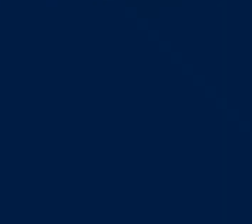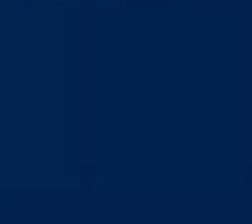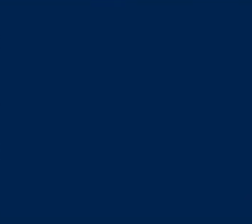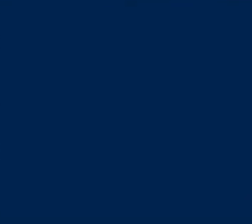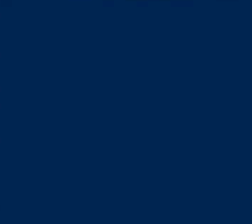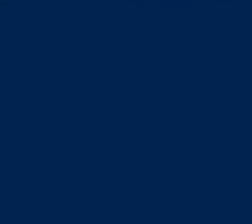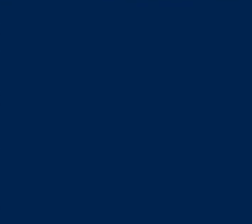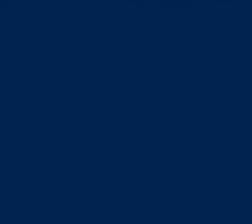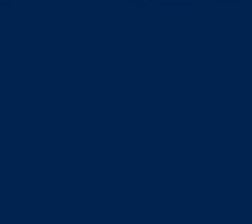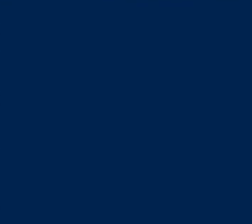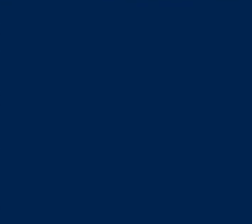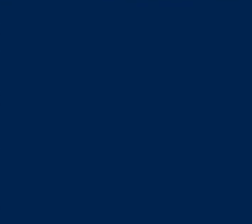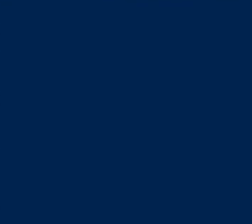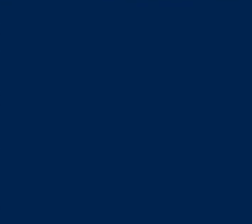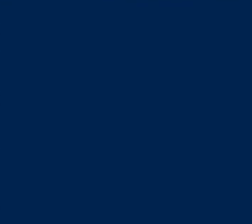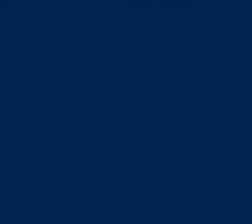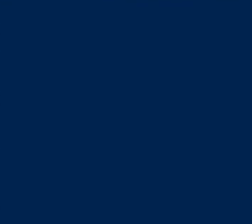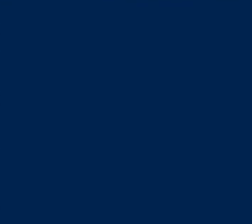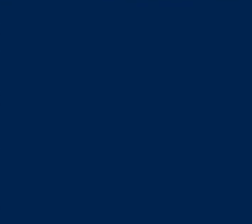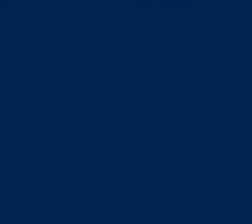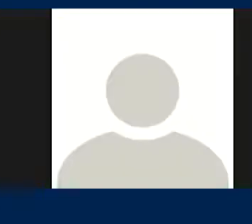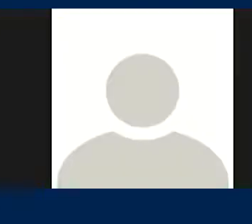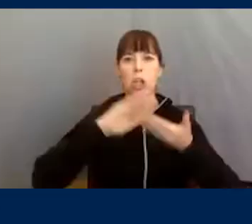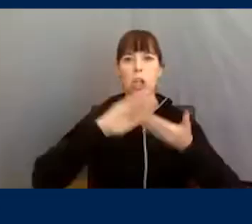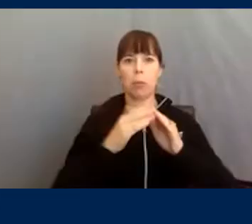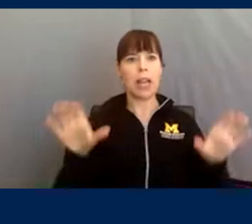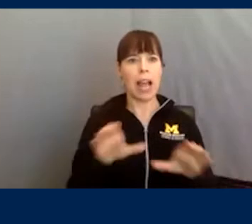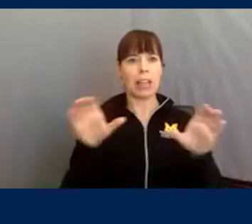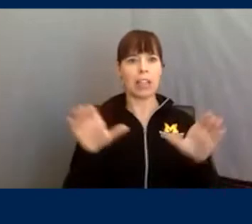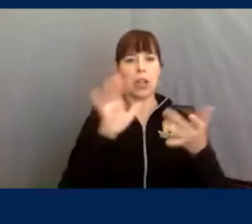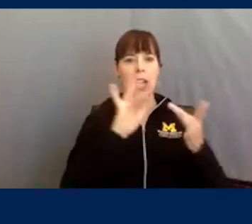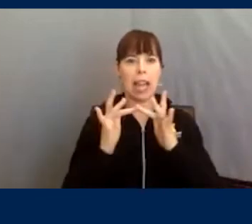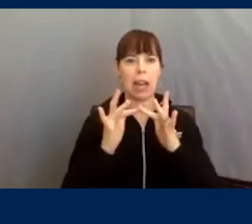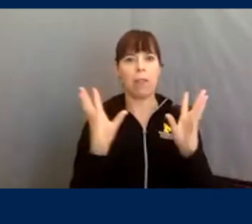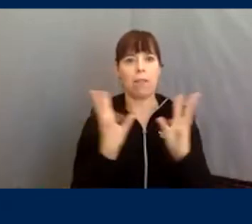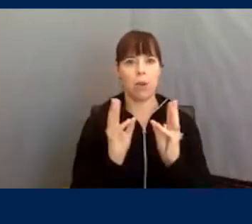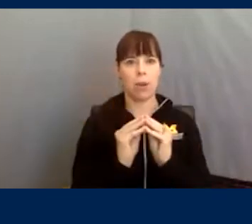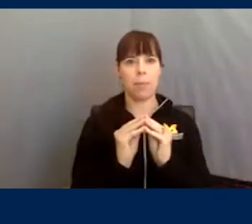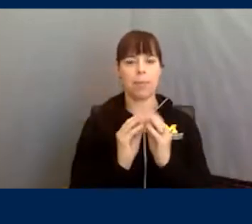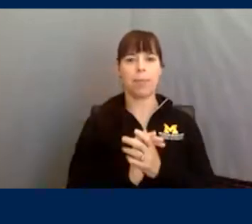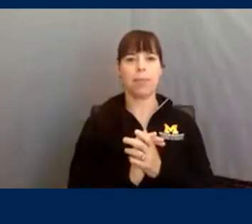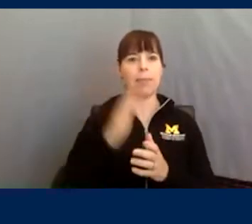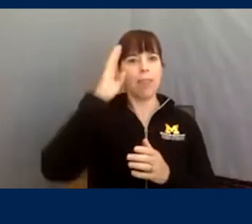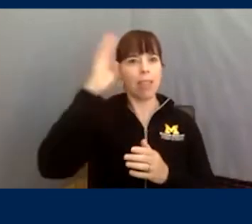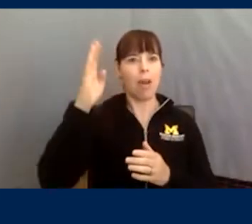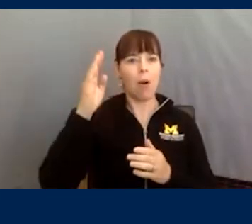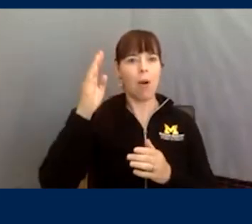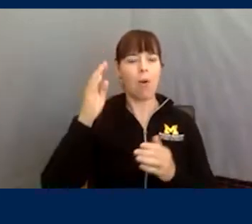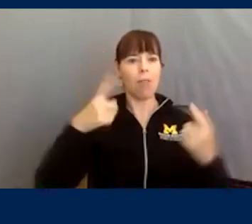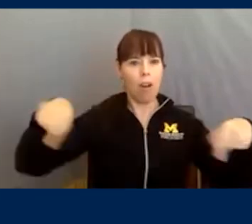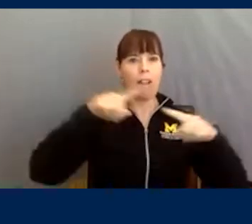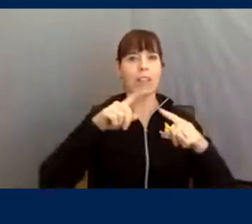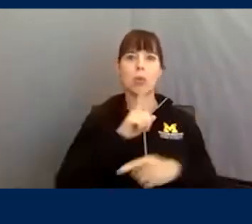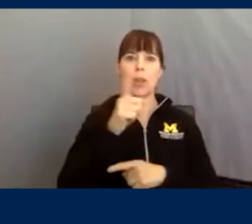Let me welcome you to the Michigan Medicine Health Disparities Community Action Network Forum. I and all of us